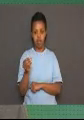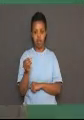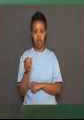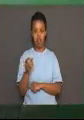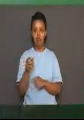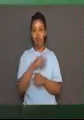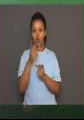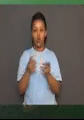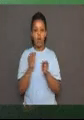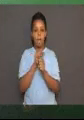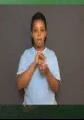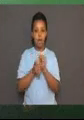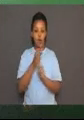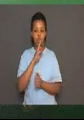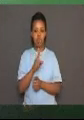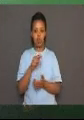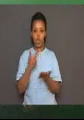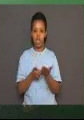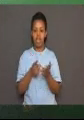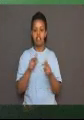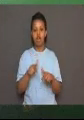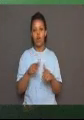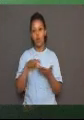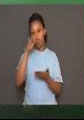translocation. This is all for our